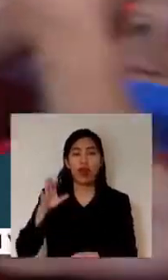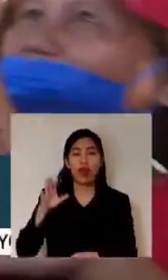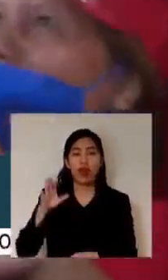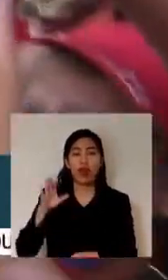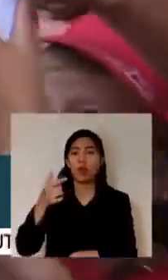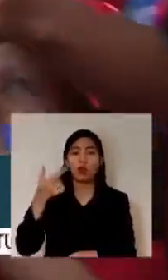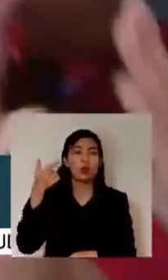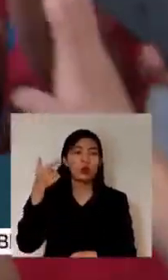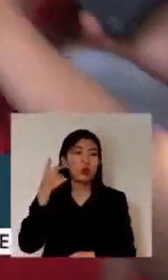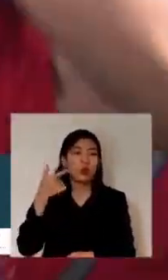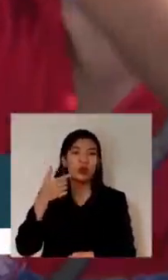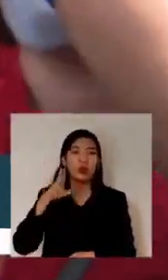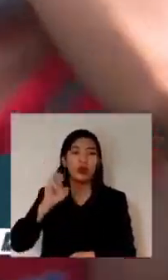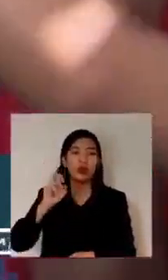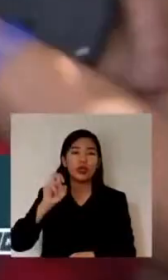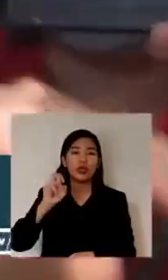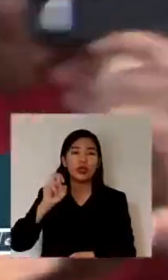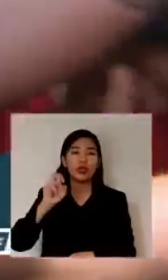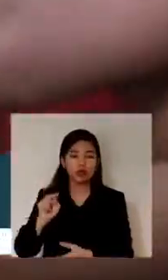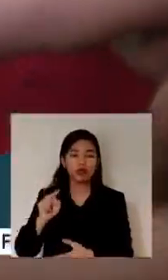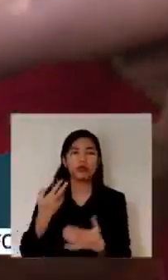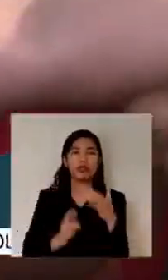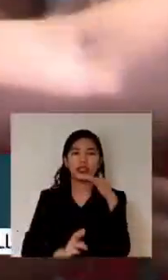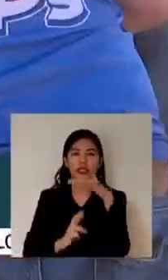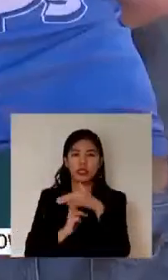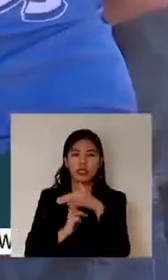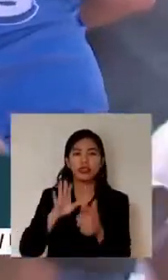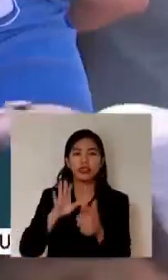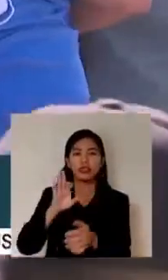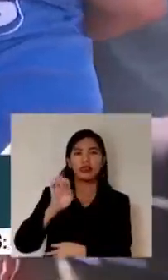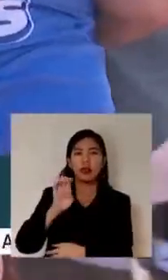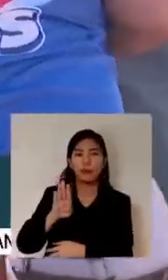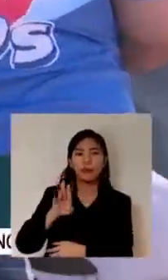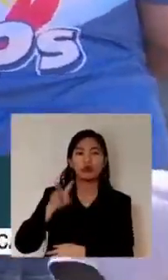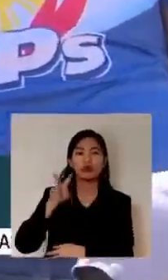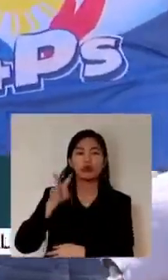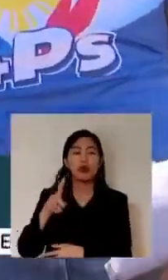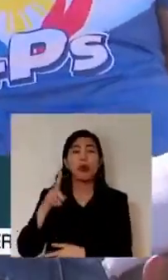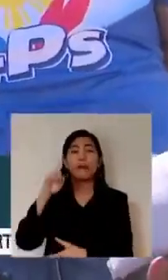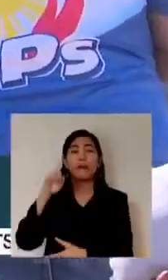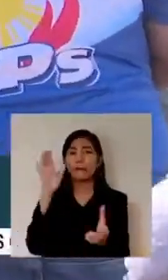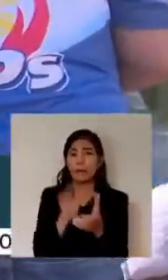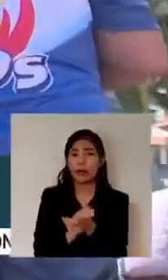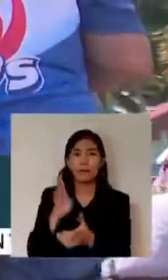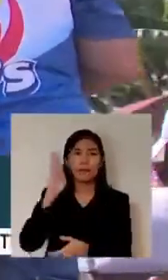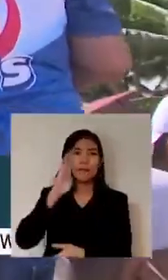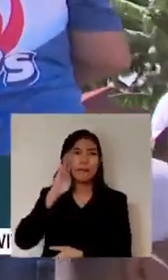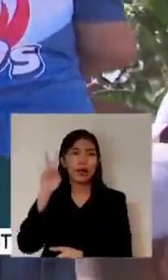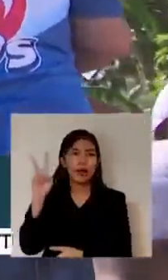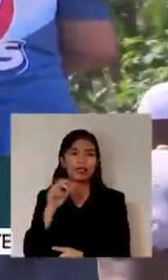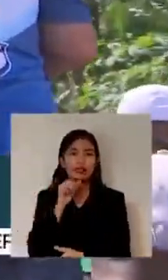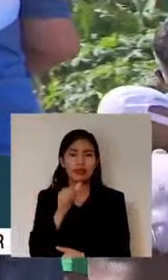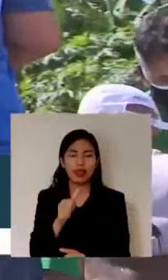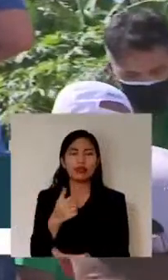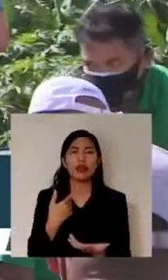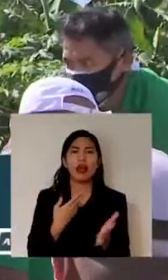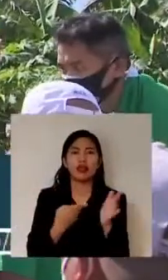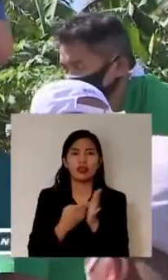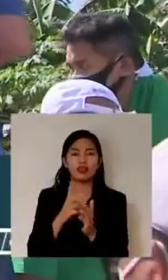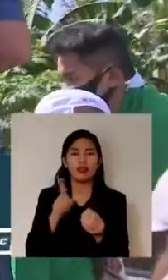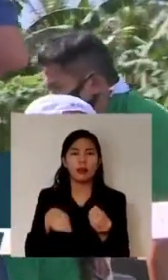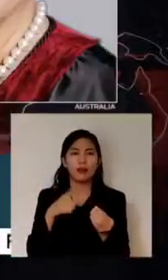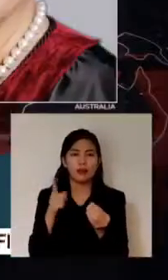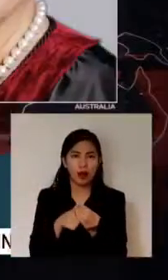been sentenced to a crime involving moral turpitude, which is one of the grounds for disqualification under the Omnibus